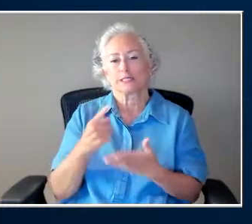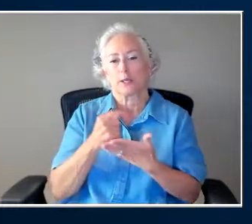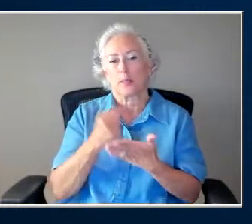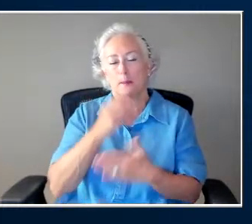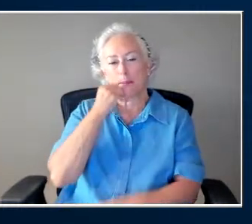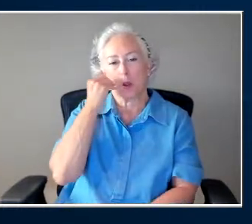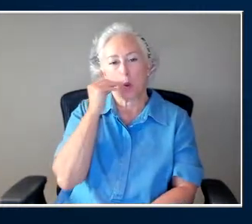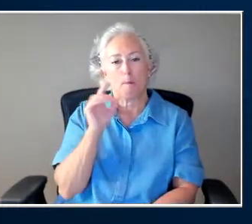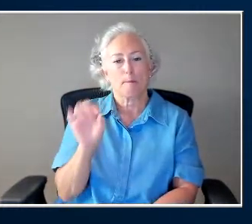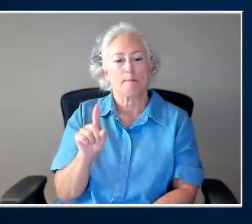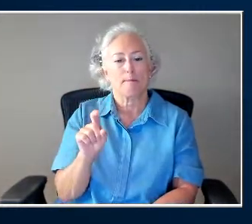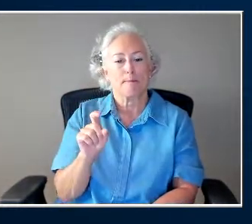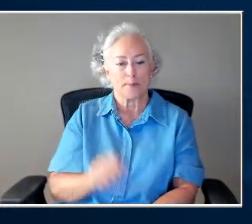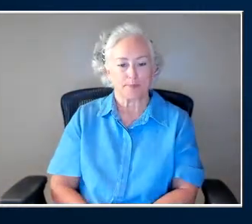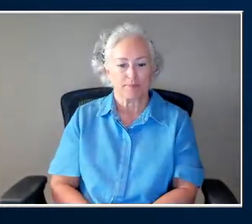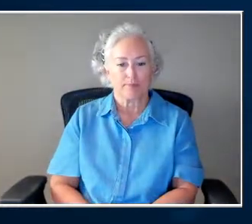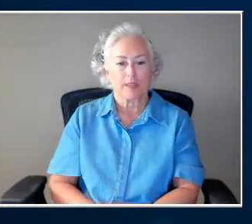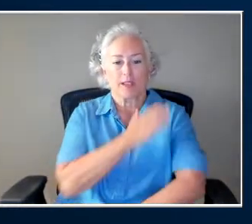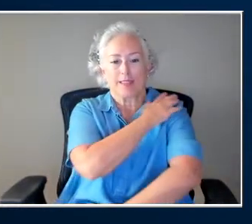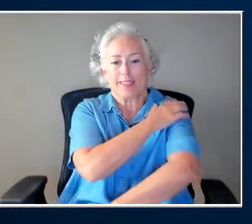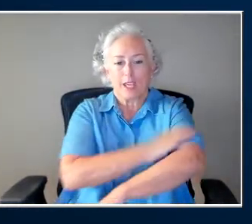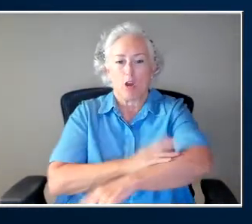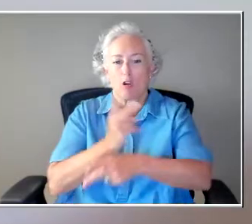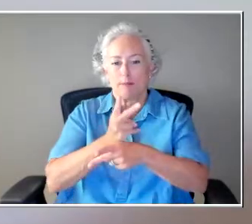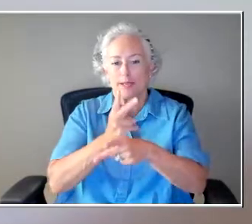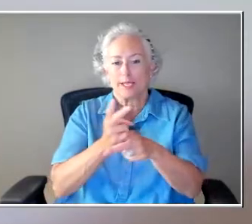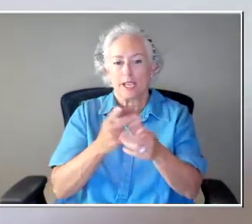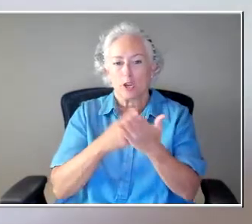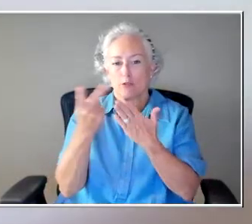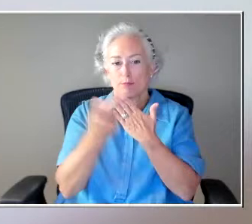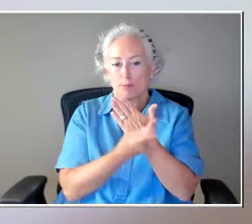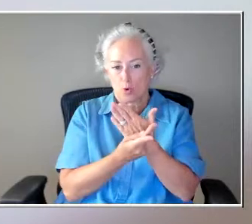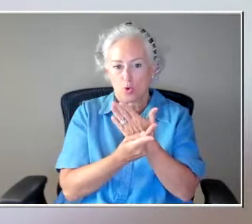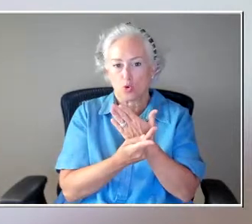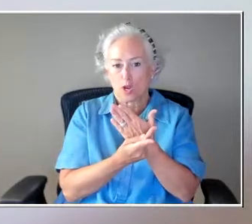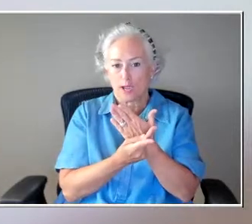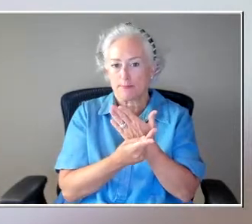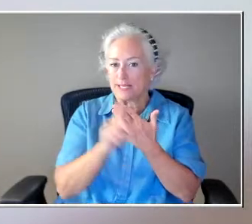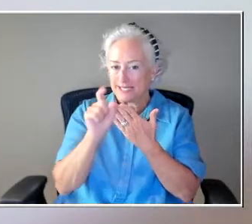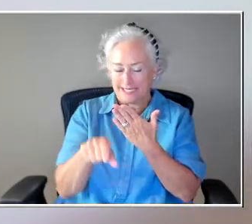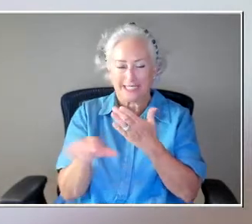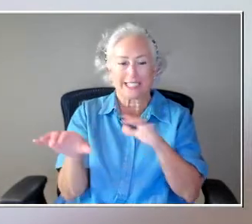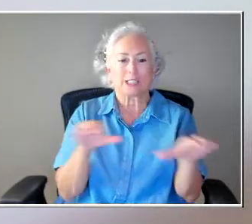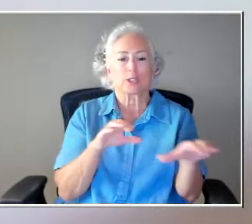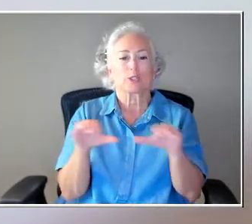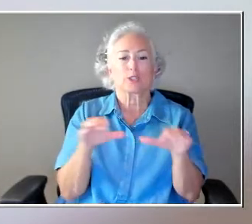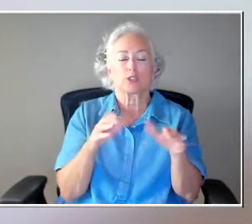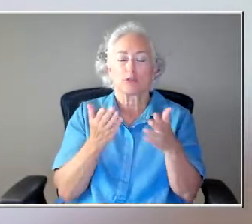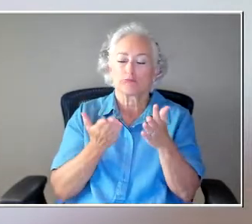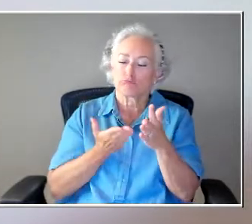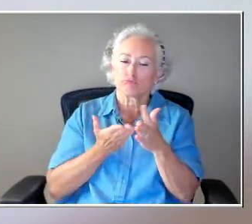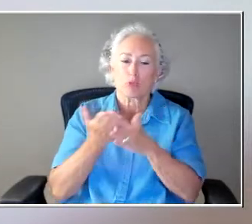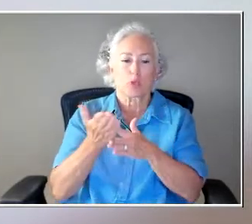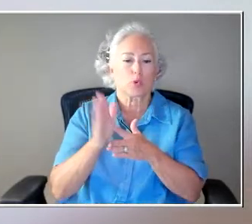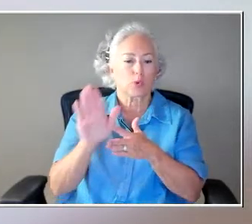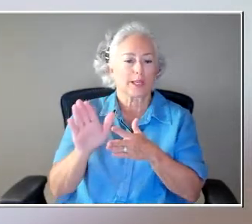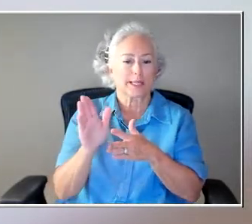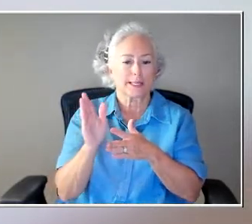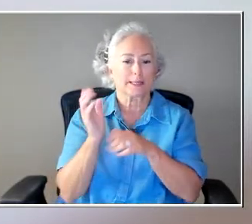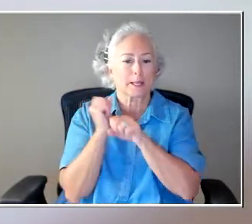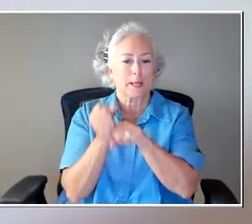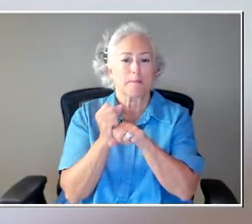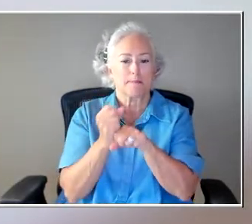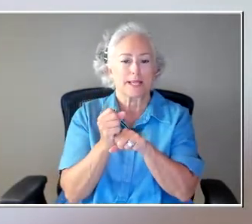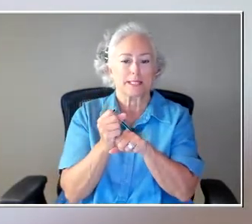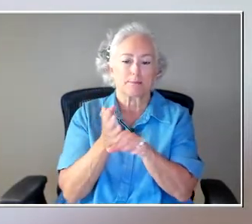So, I mean, the arm care program I gave him, that's something that I told him that he needs to do throughout his baseball career.